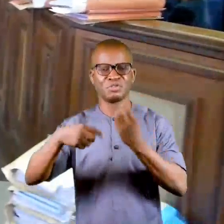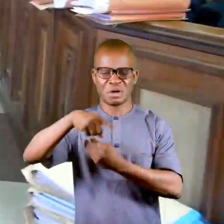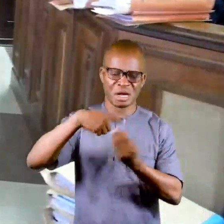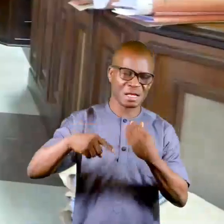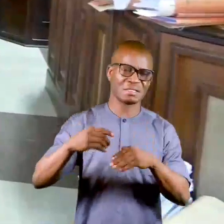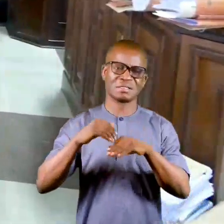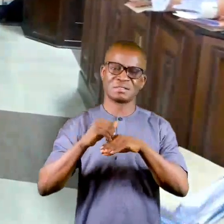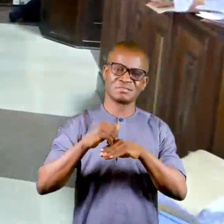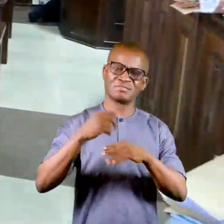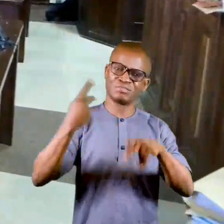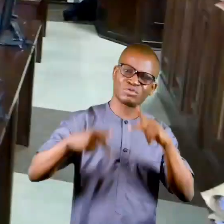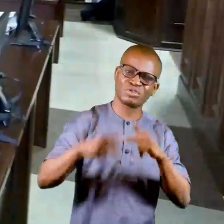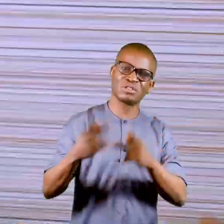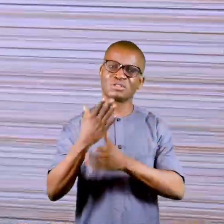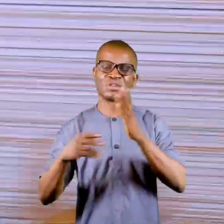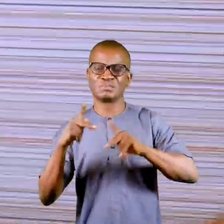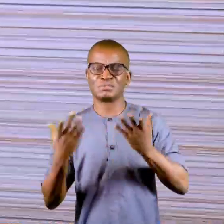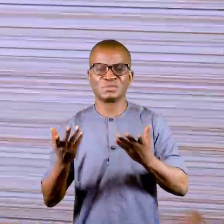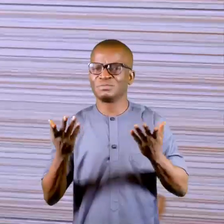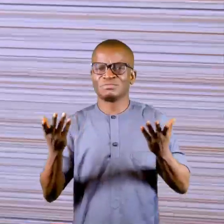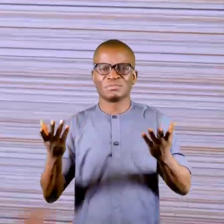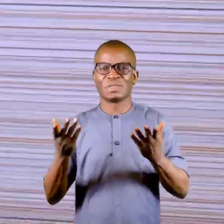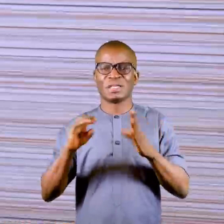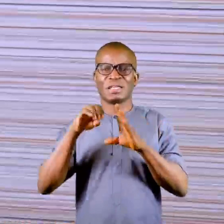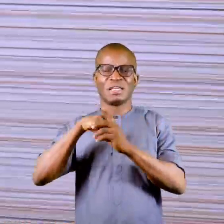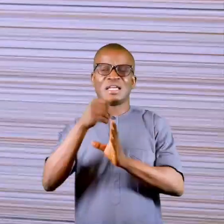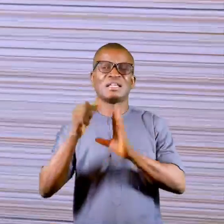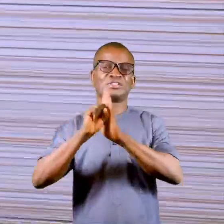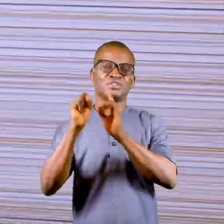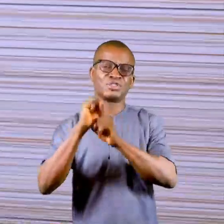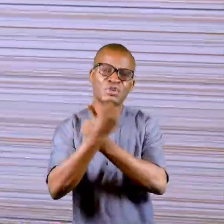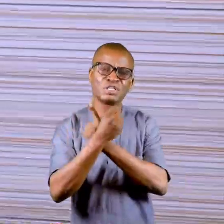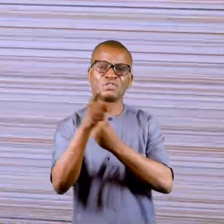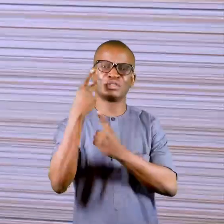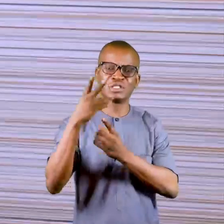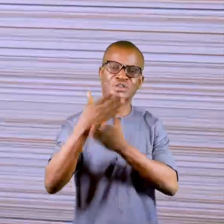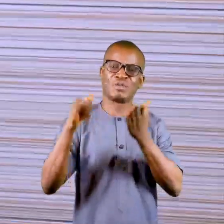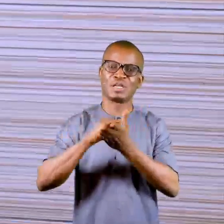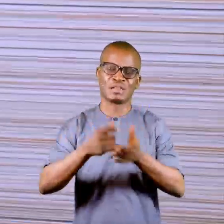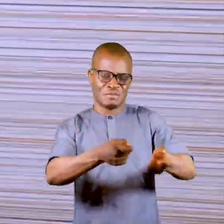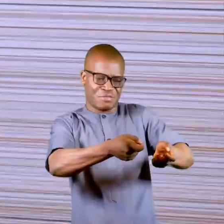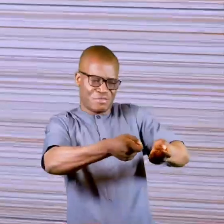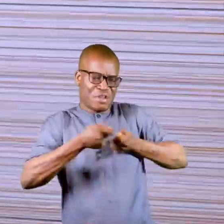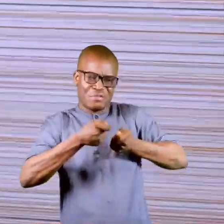the sentences, some of them were not just it. In a situation where you see somebody that trafficked a girl